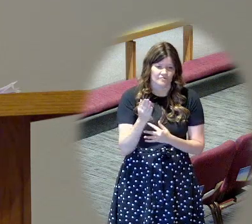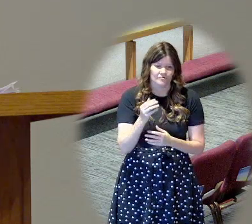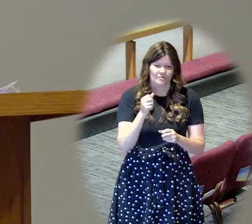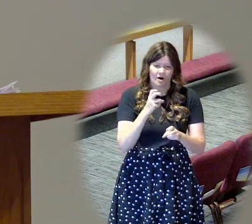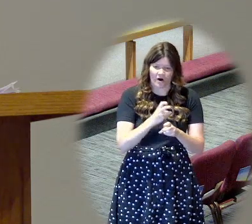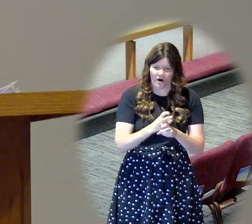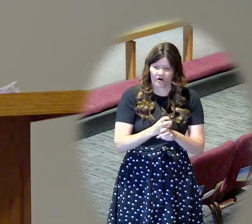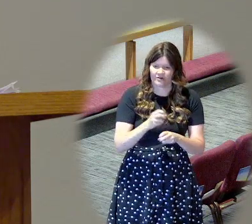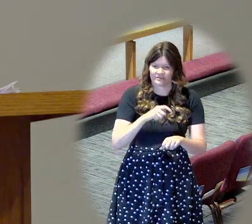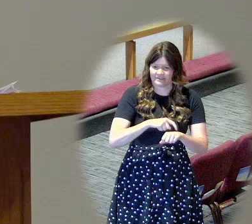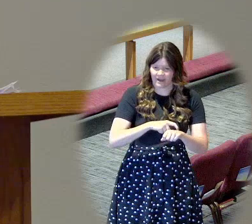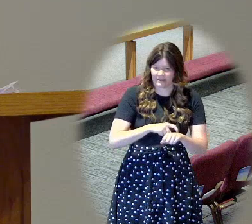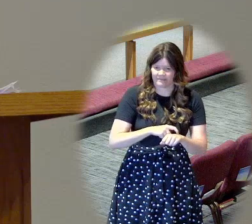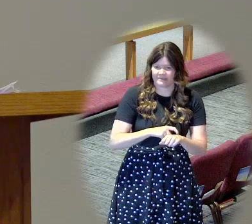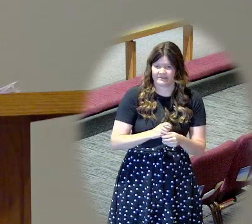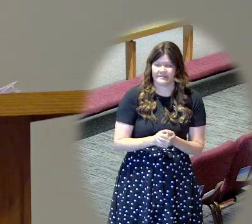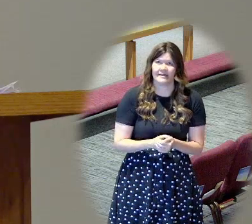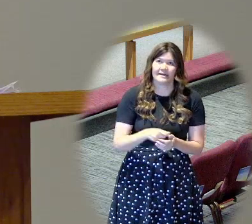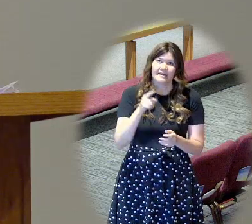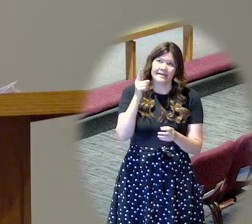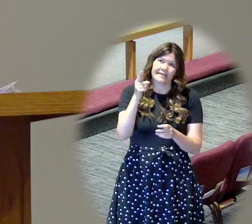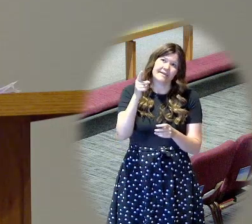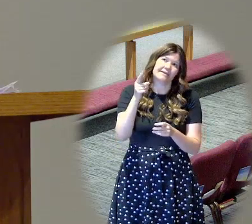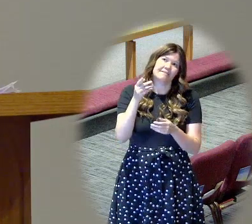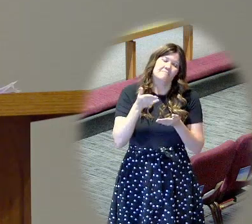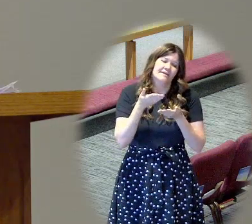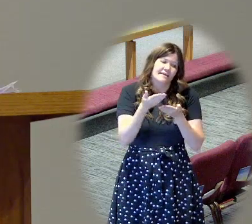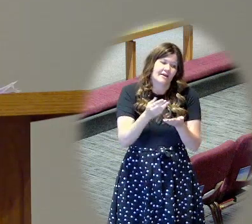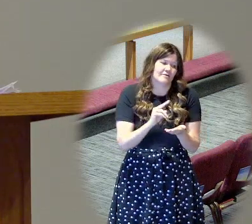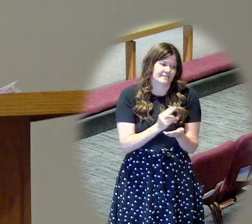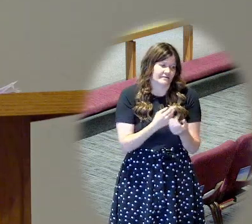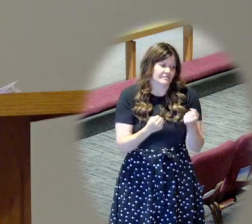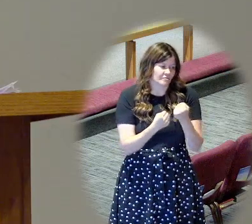Shaping us, molding us, equipping us, even carrying us.